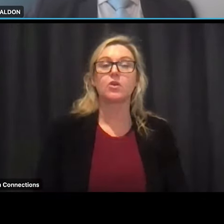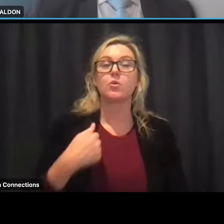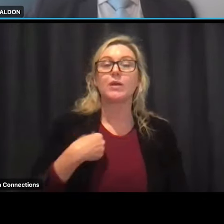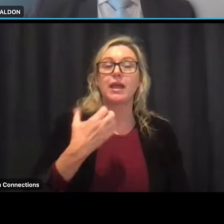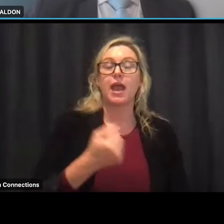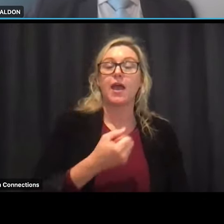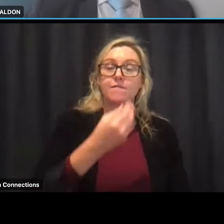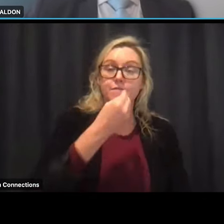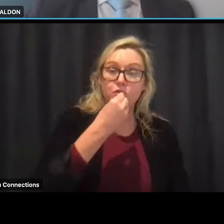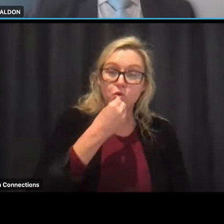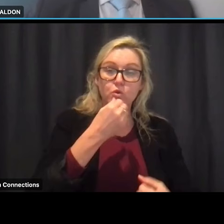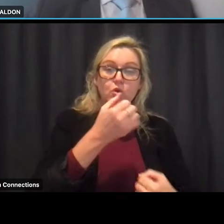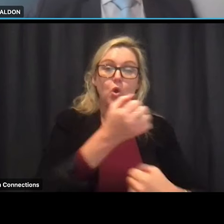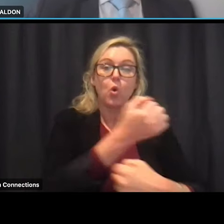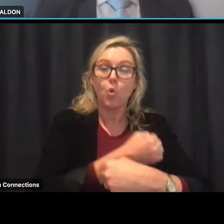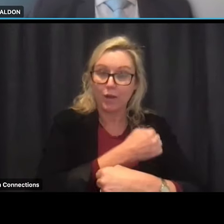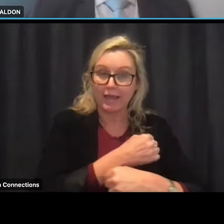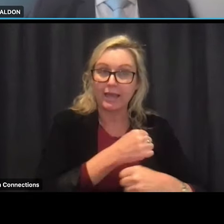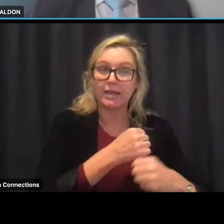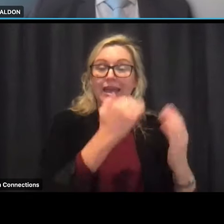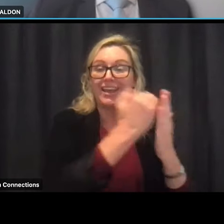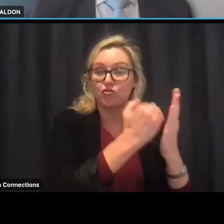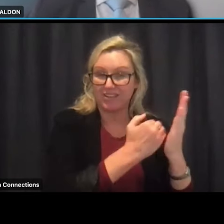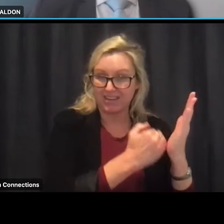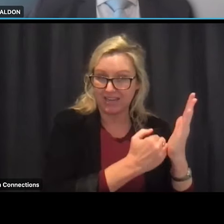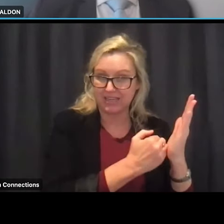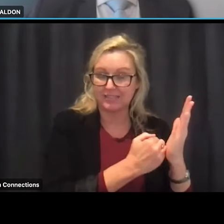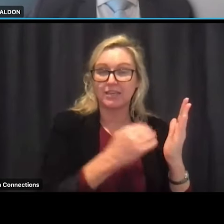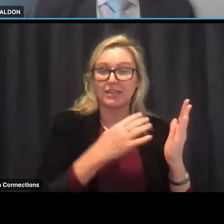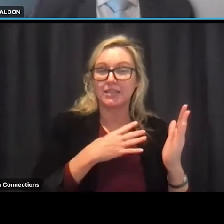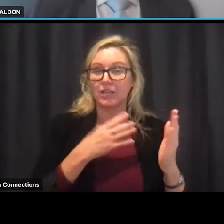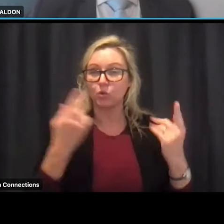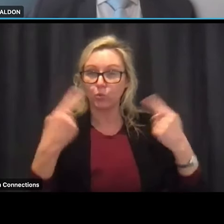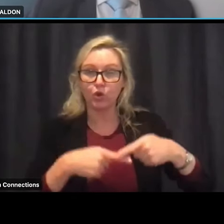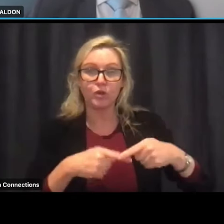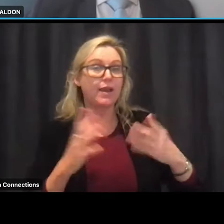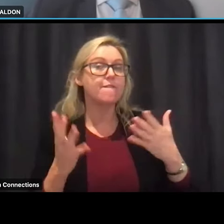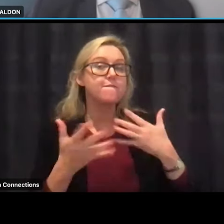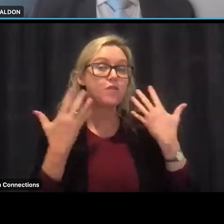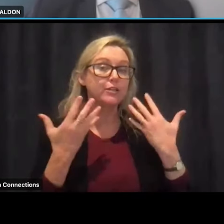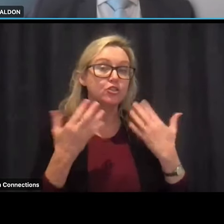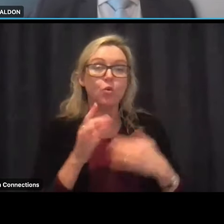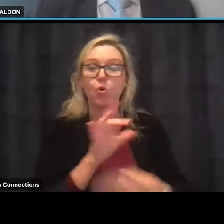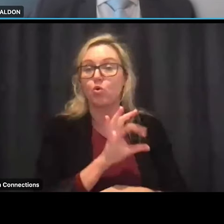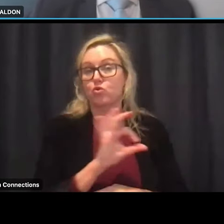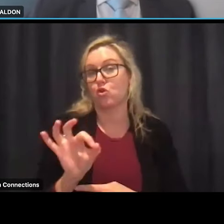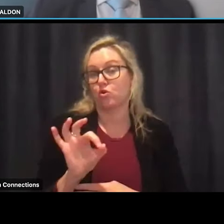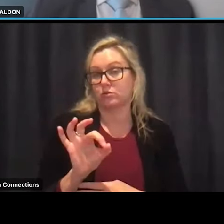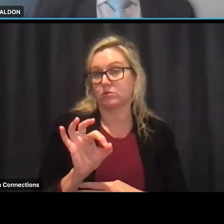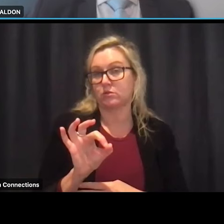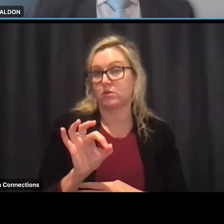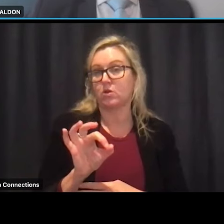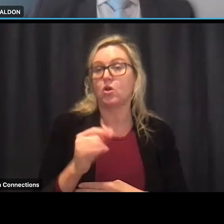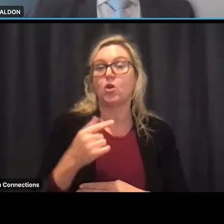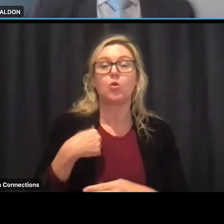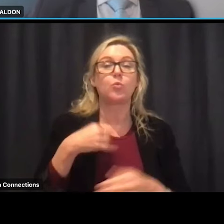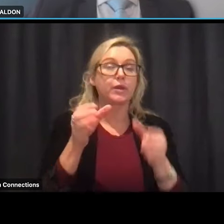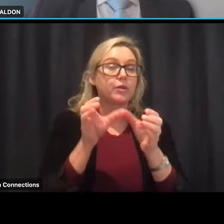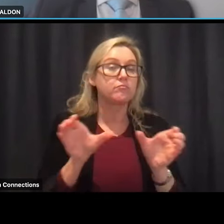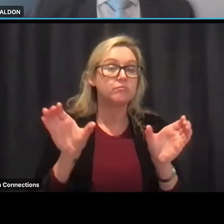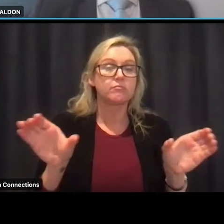cooking ingredient costs, which will need to be separated by whether these are fresh or not. Delineation is simply identified